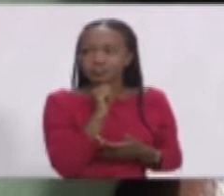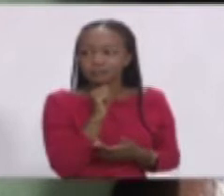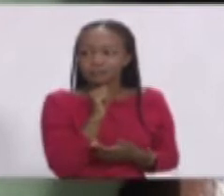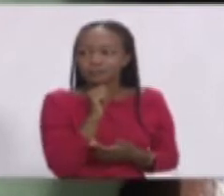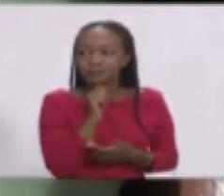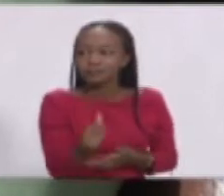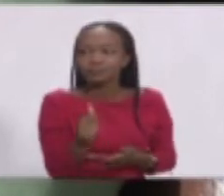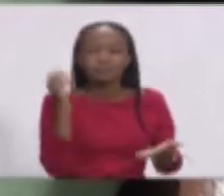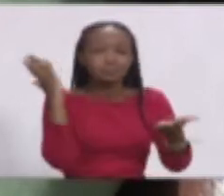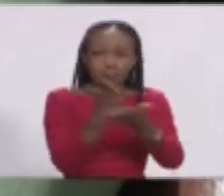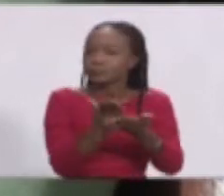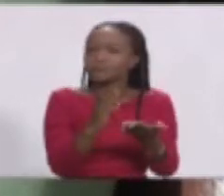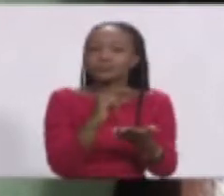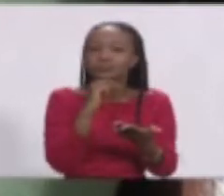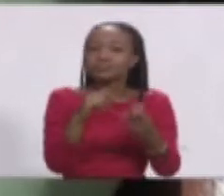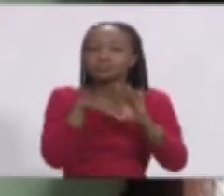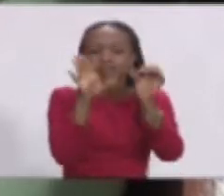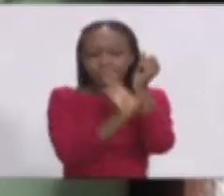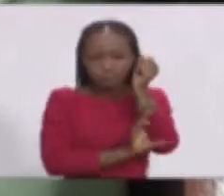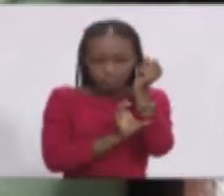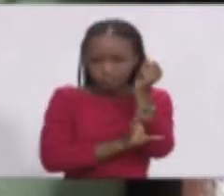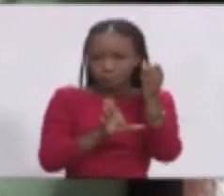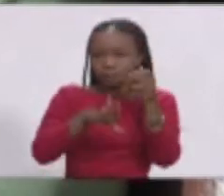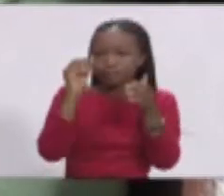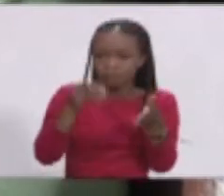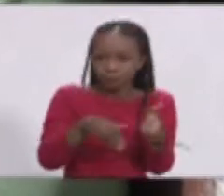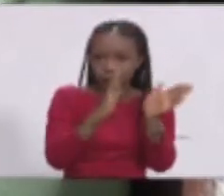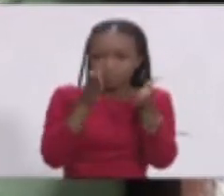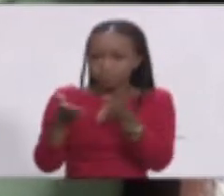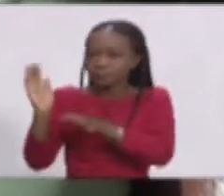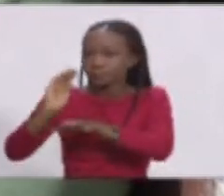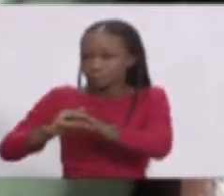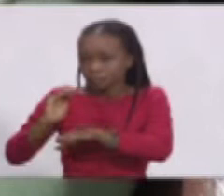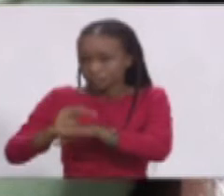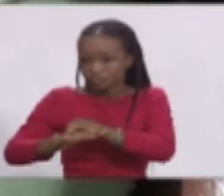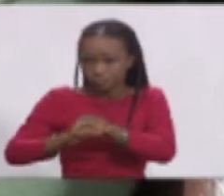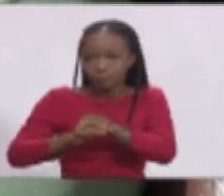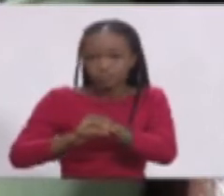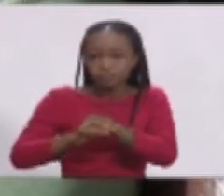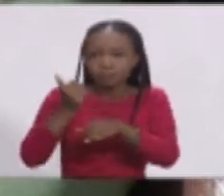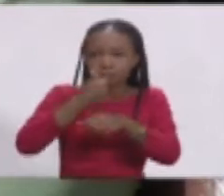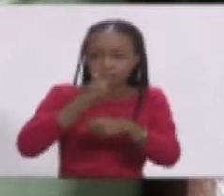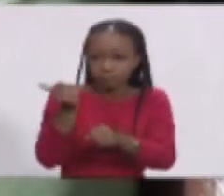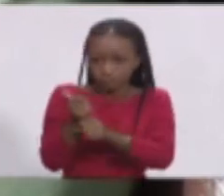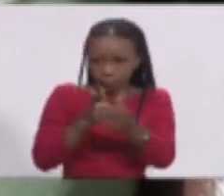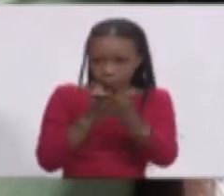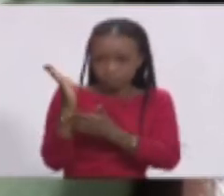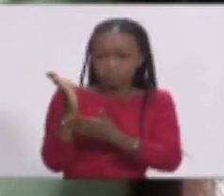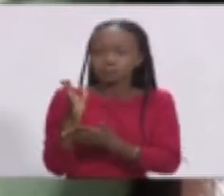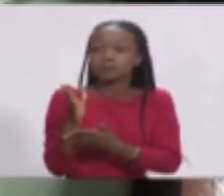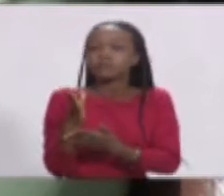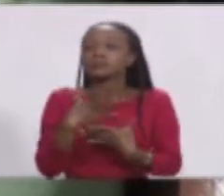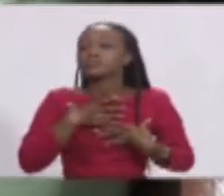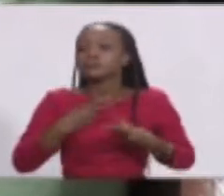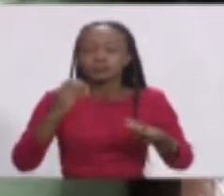It's not really, it's not yet in the country. And we're not taking the necessary precautions, you know, as far as just ensuring that then we do not, like